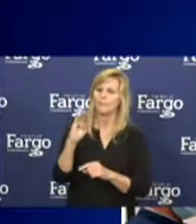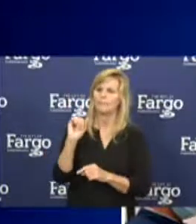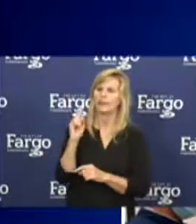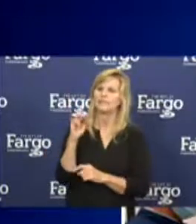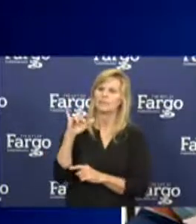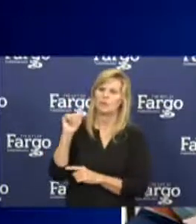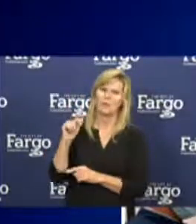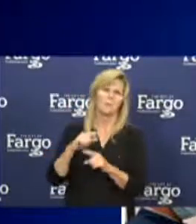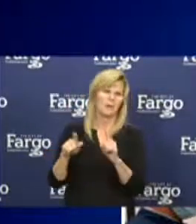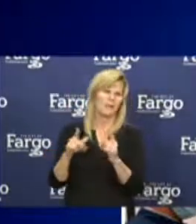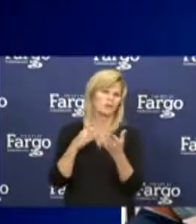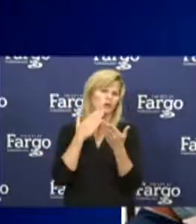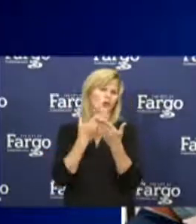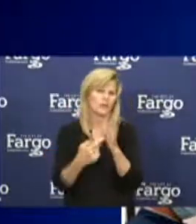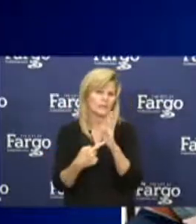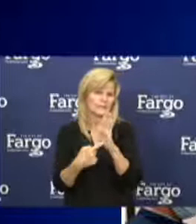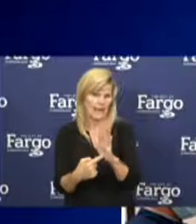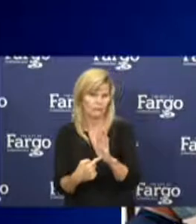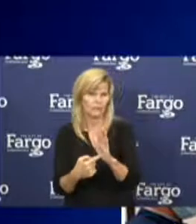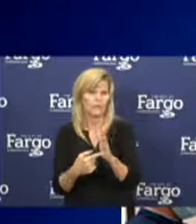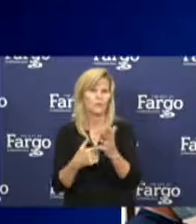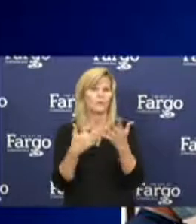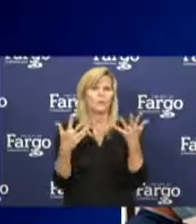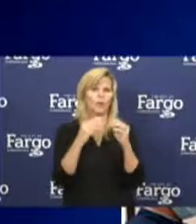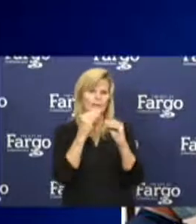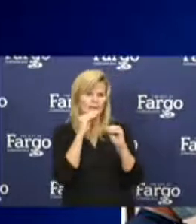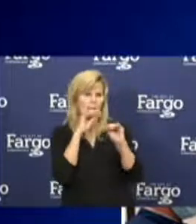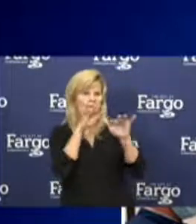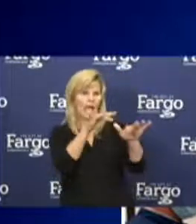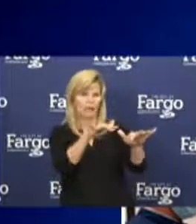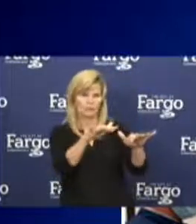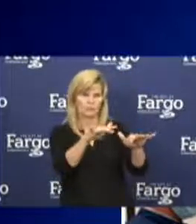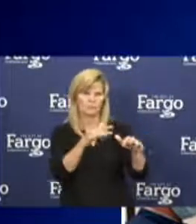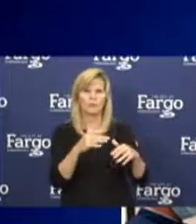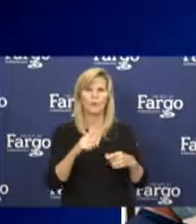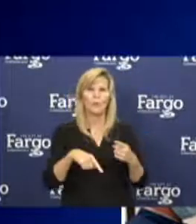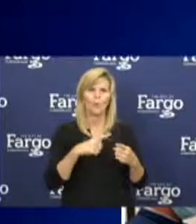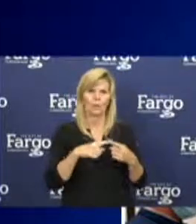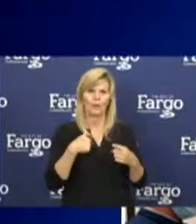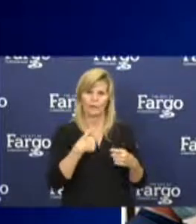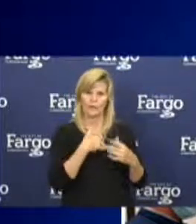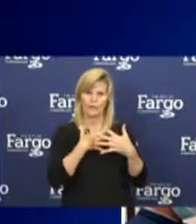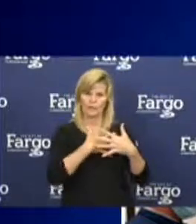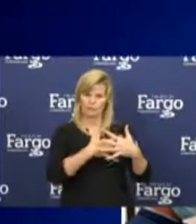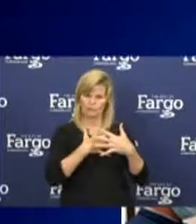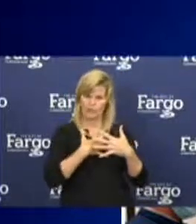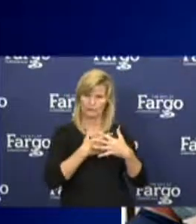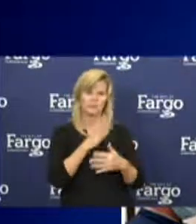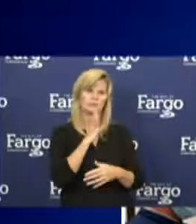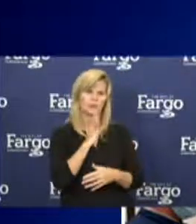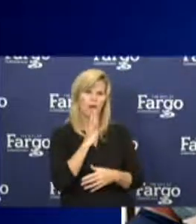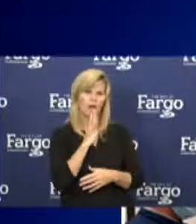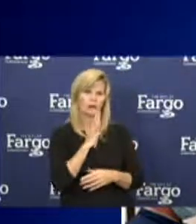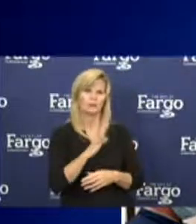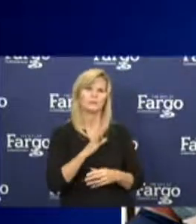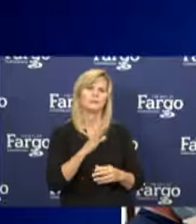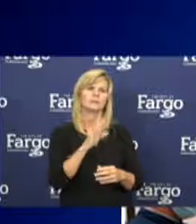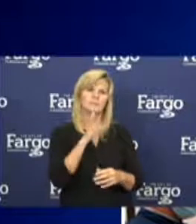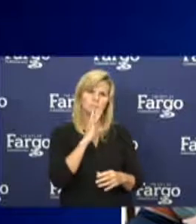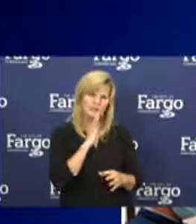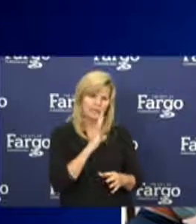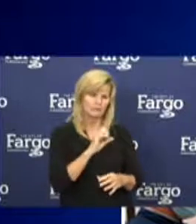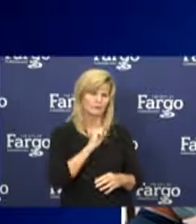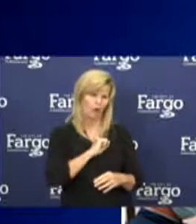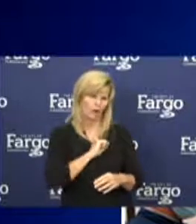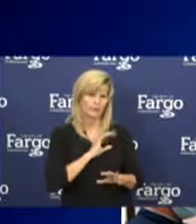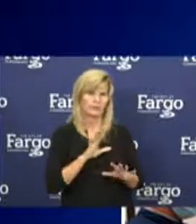very good surrogate for what is being emitted out of our respiratory tract in our mouths when we talk, speak, cough, etc. And he did the same